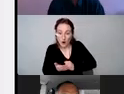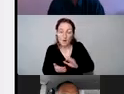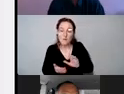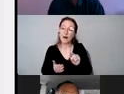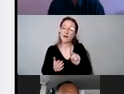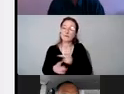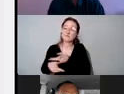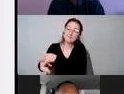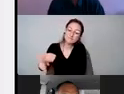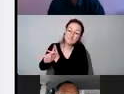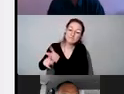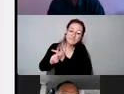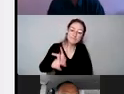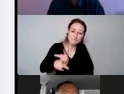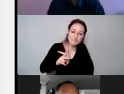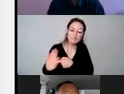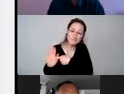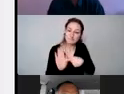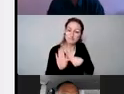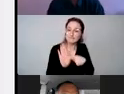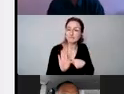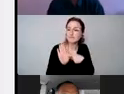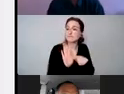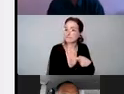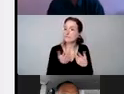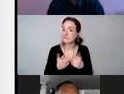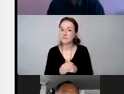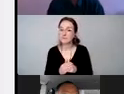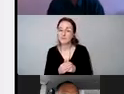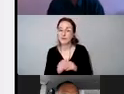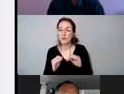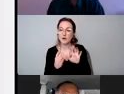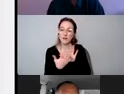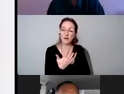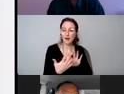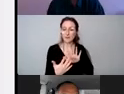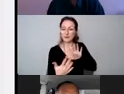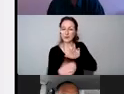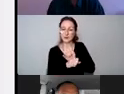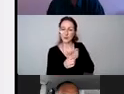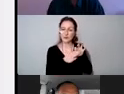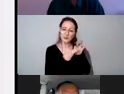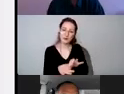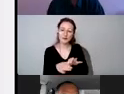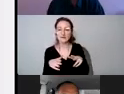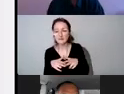people, kind of abstract works about vagina and